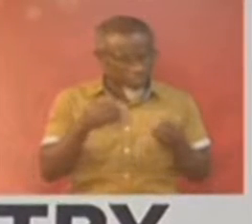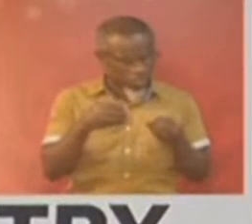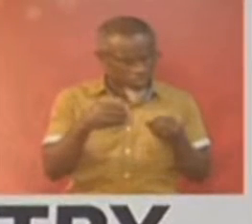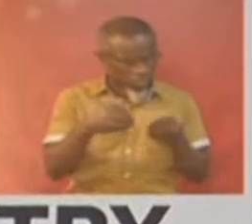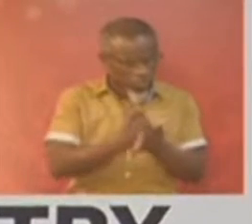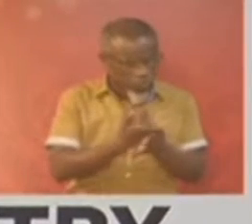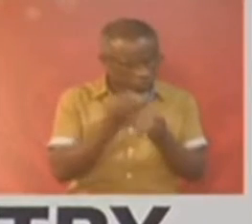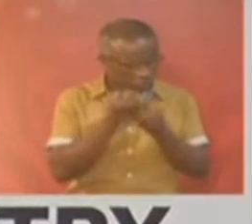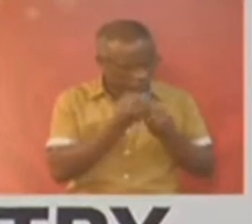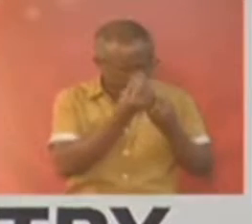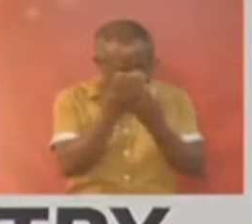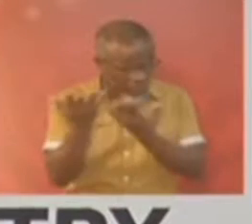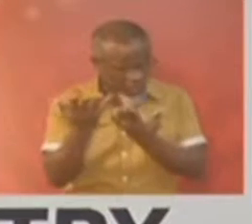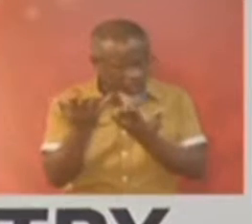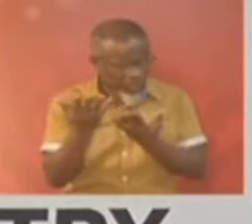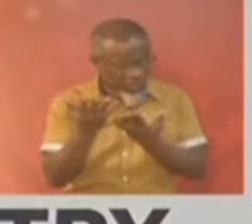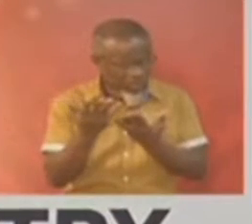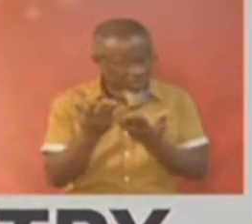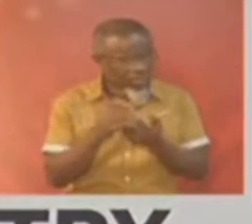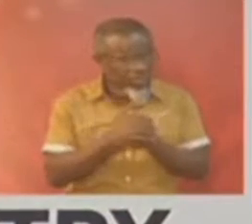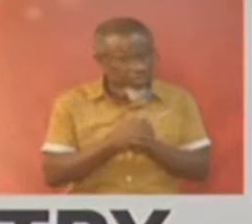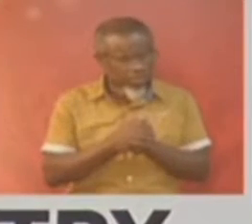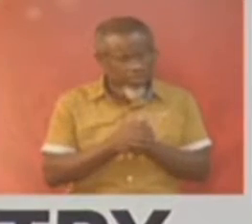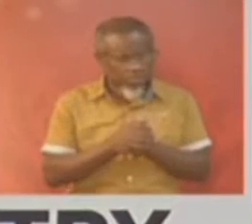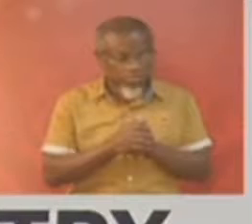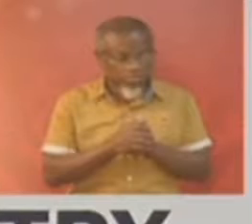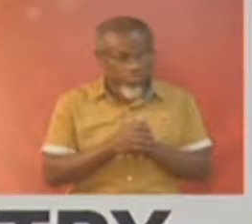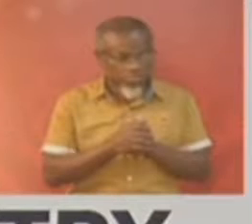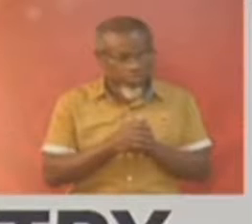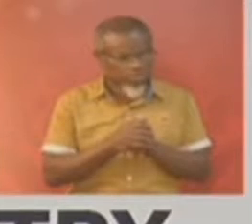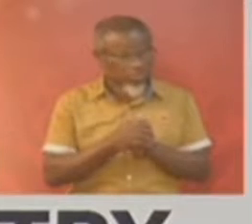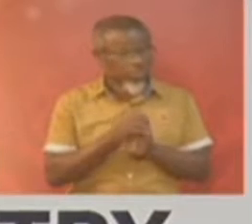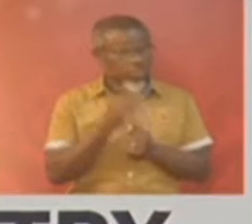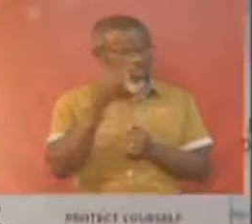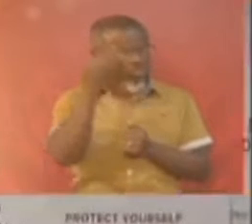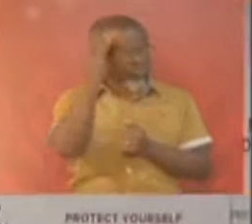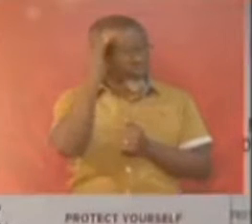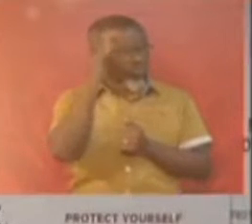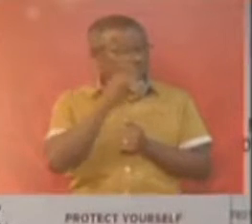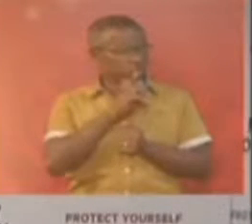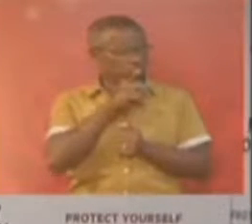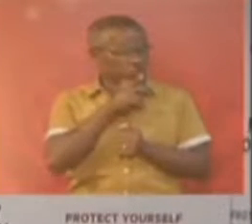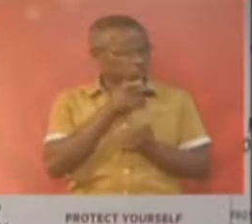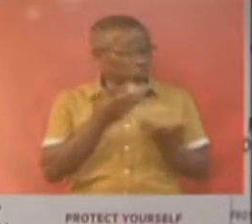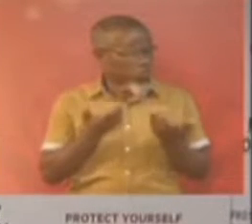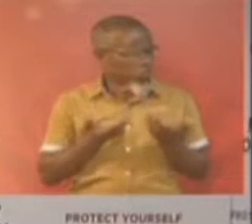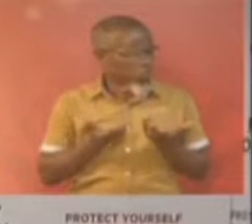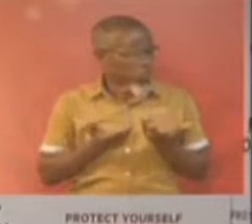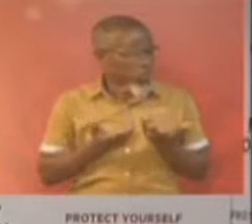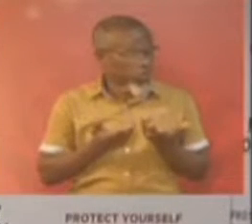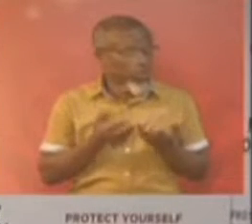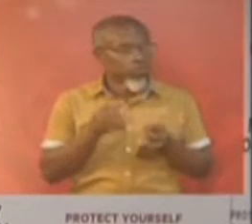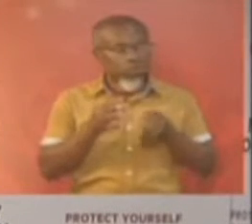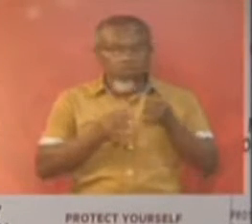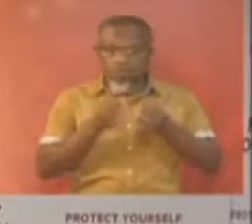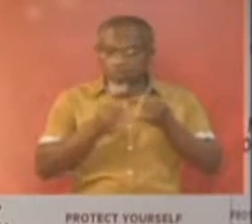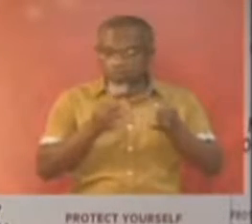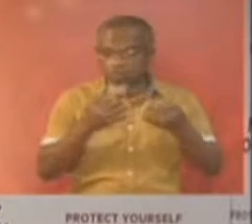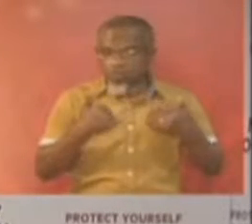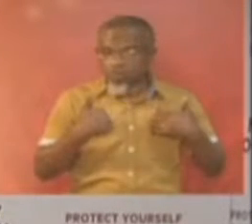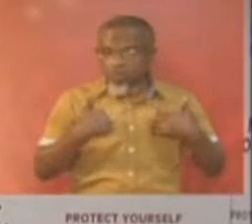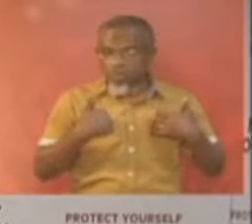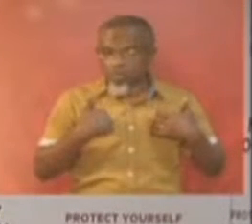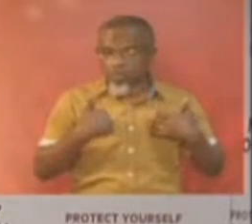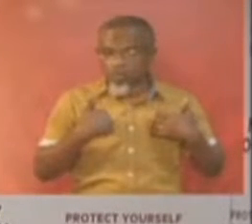talking about, but if you could provide us with some more details, we could look into it for you. All right? Yes, Mr. Khan, you can send that to corporate communications and we will try